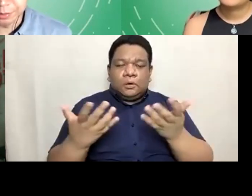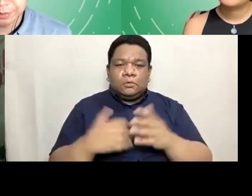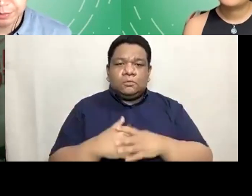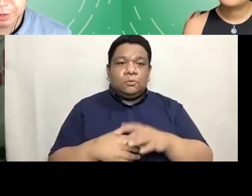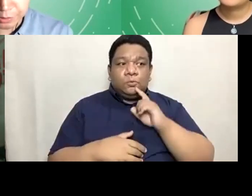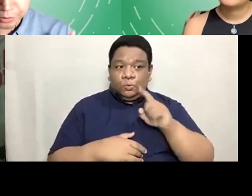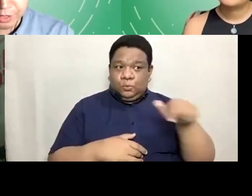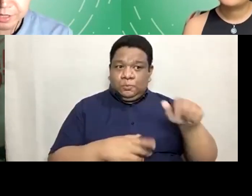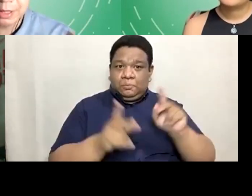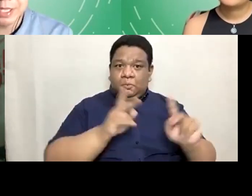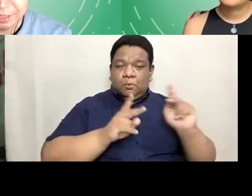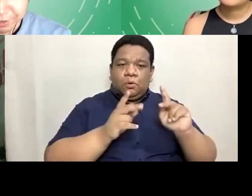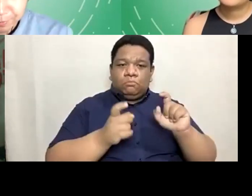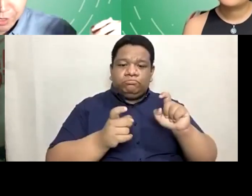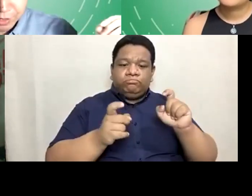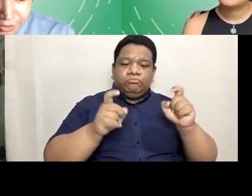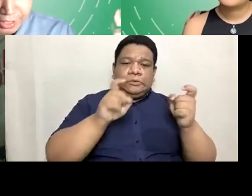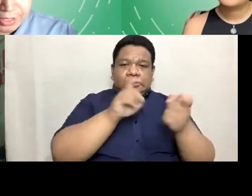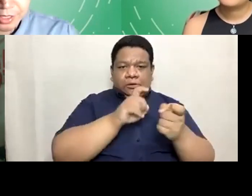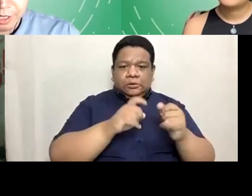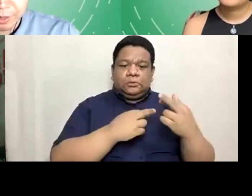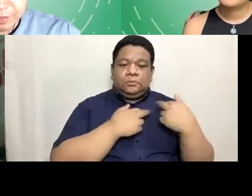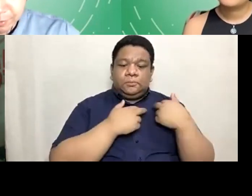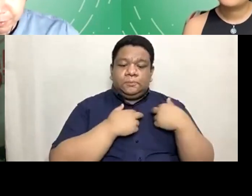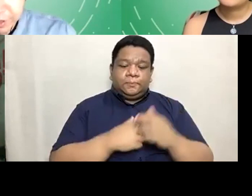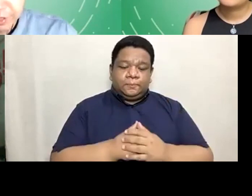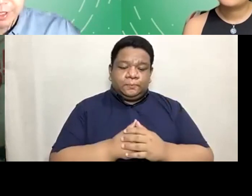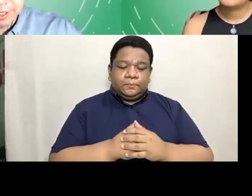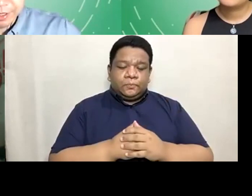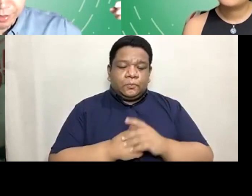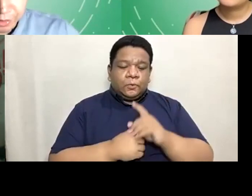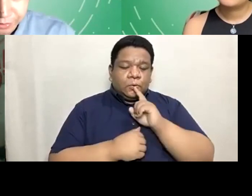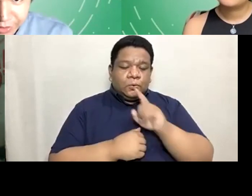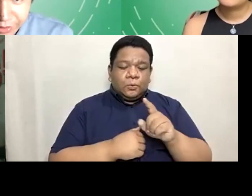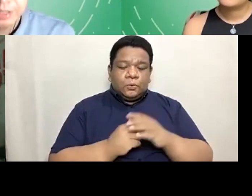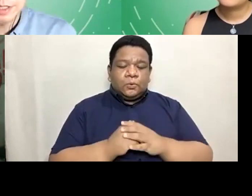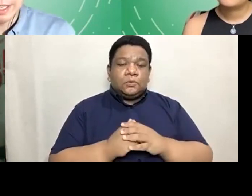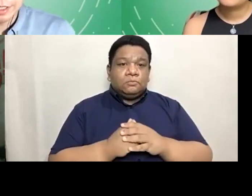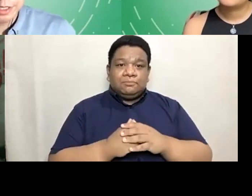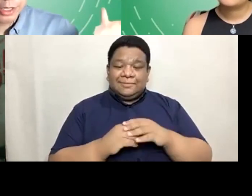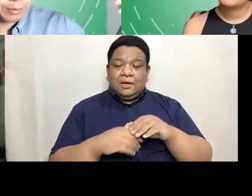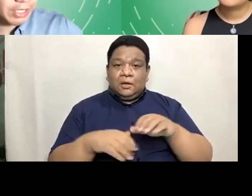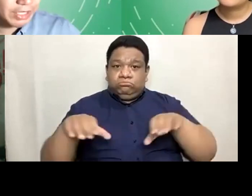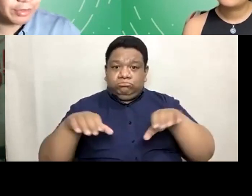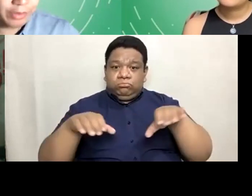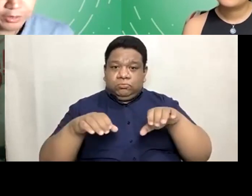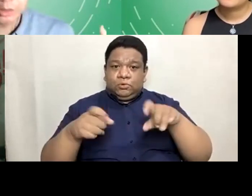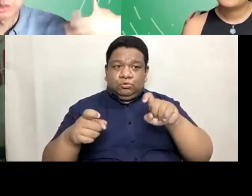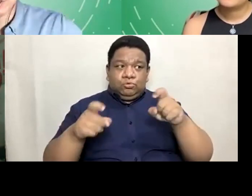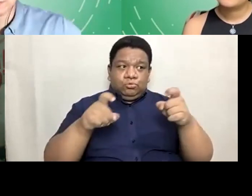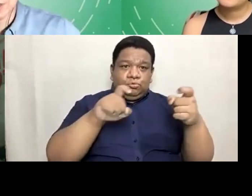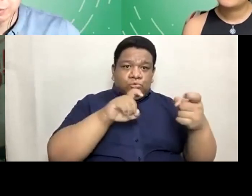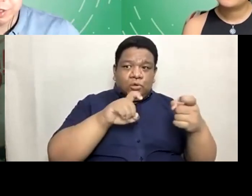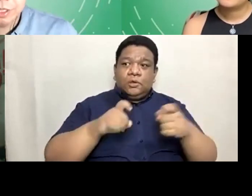too. So, sorry, that's my main answer. Just as labor is evolving, like machines evolve to